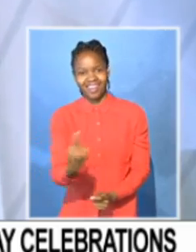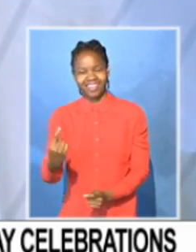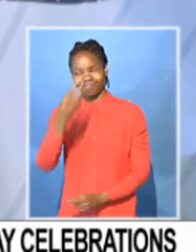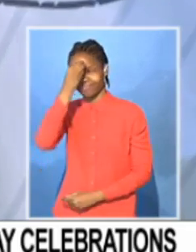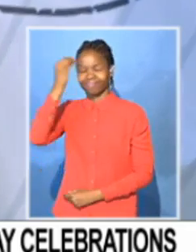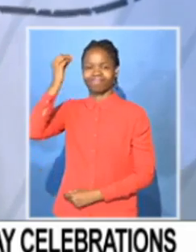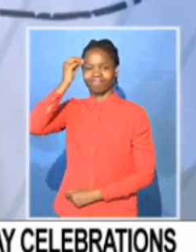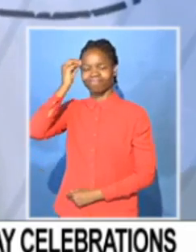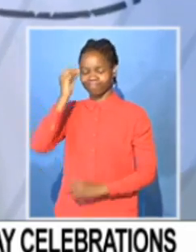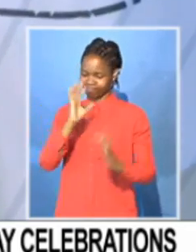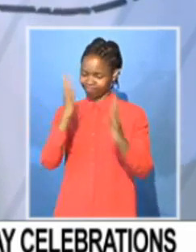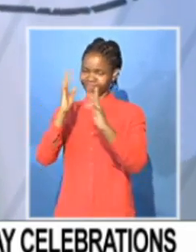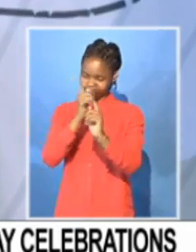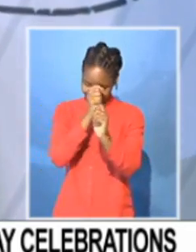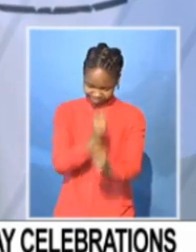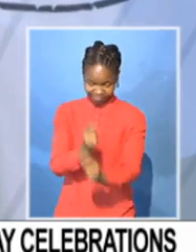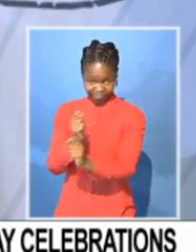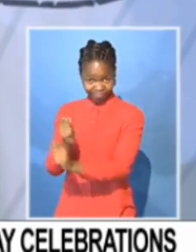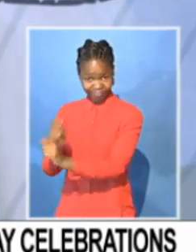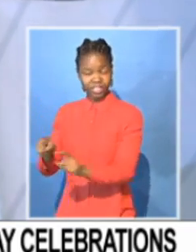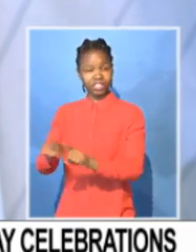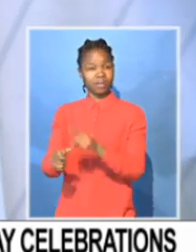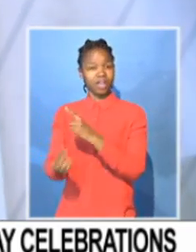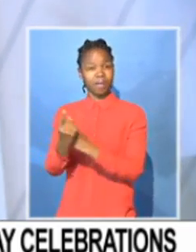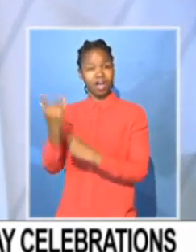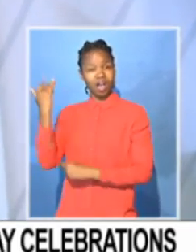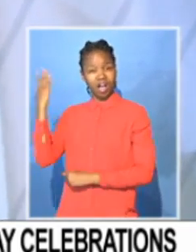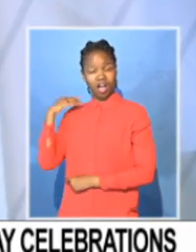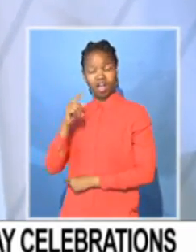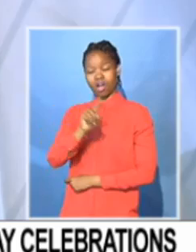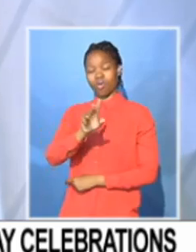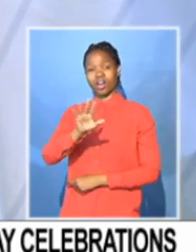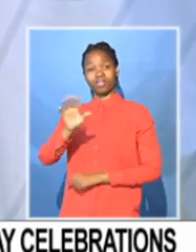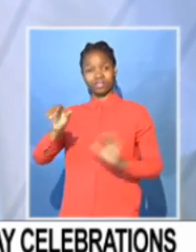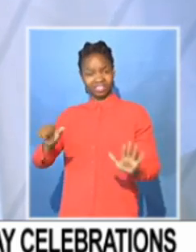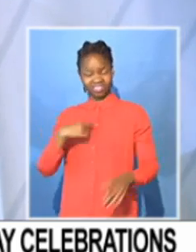and tell their painful story of our struggle.